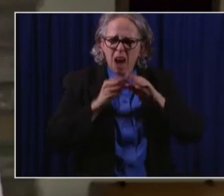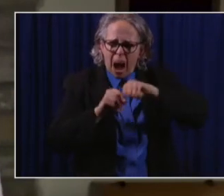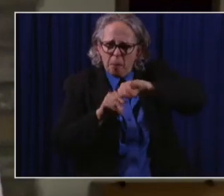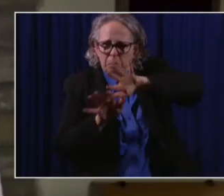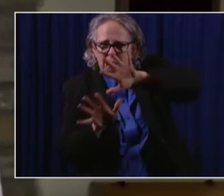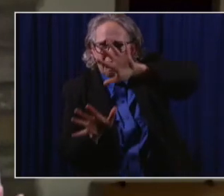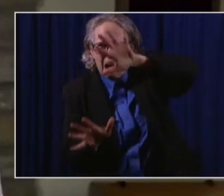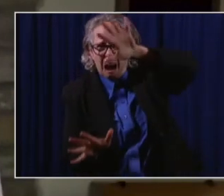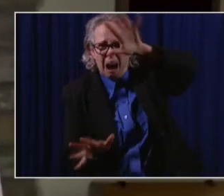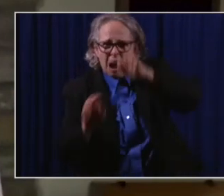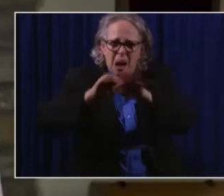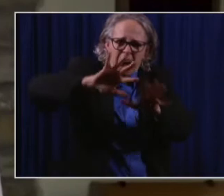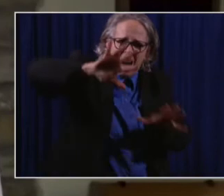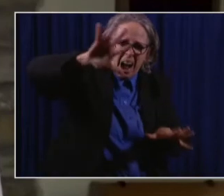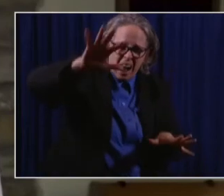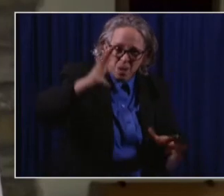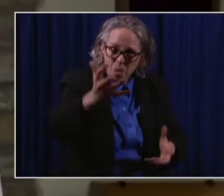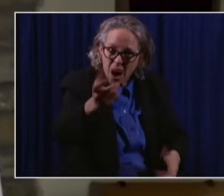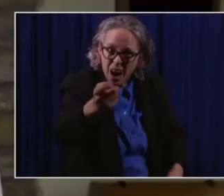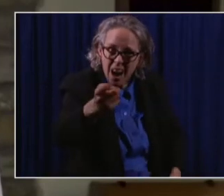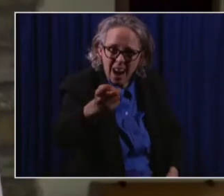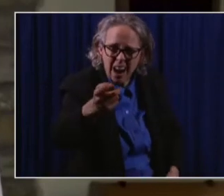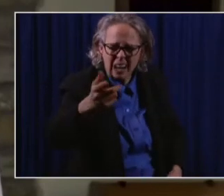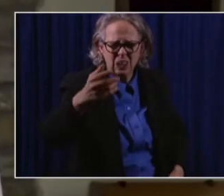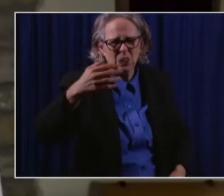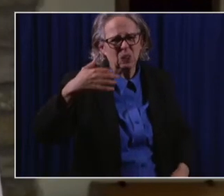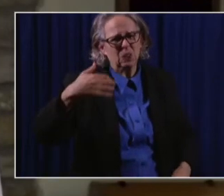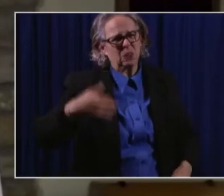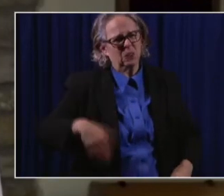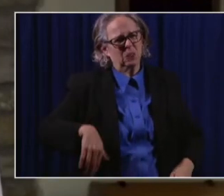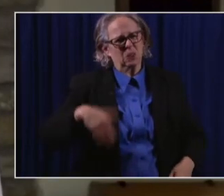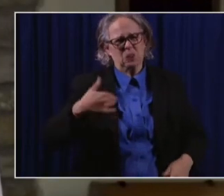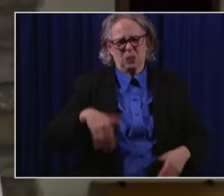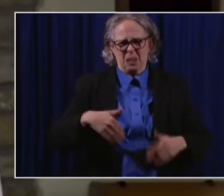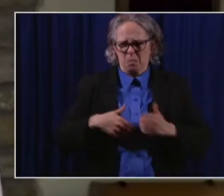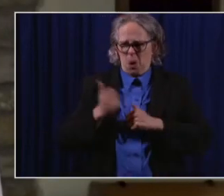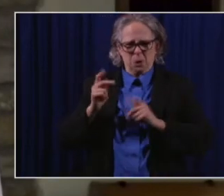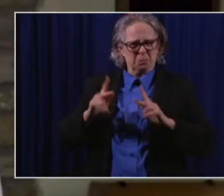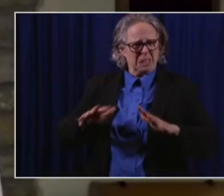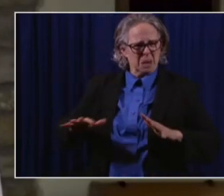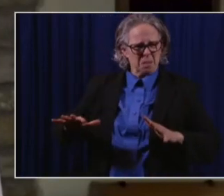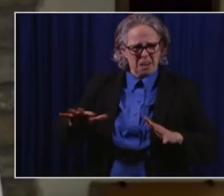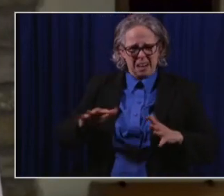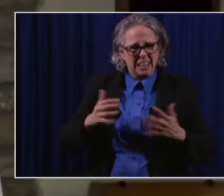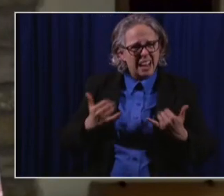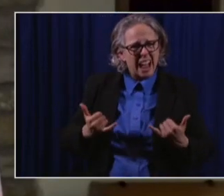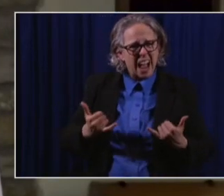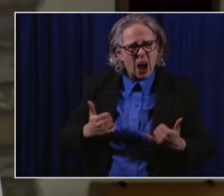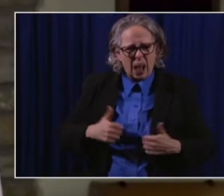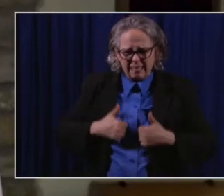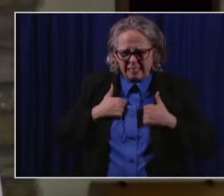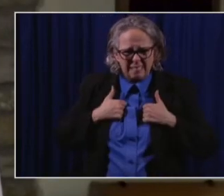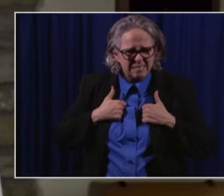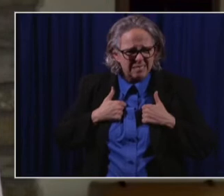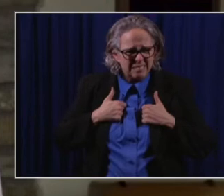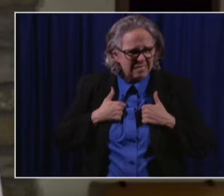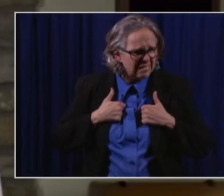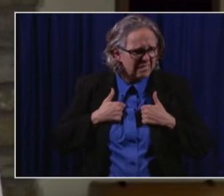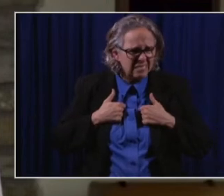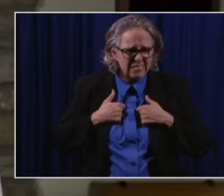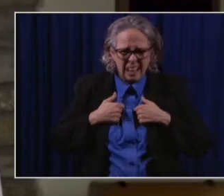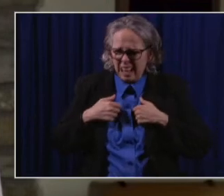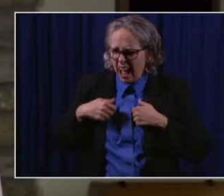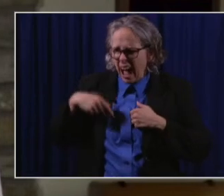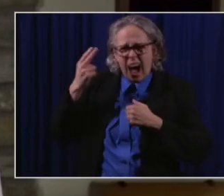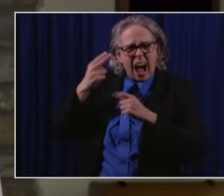And virtually everybody in Ohio is now living in a high incident, high rate